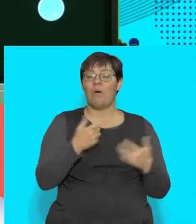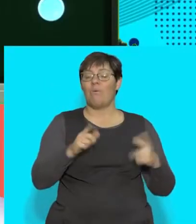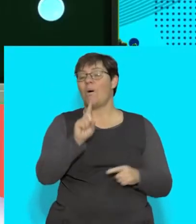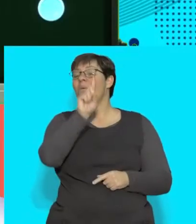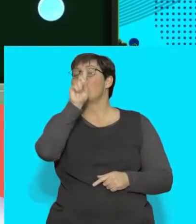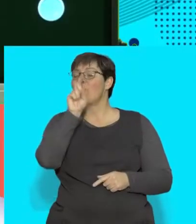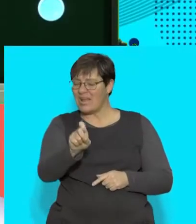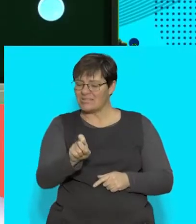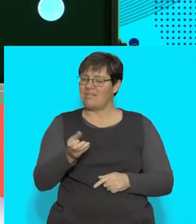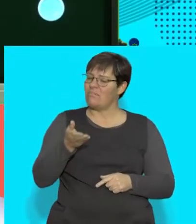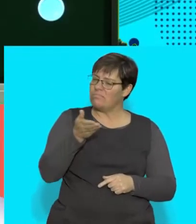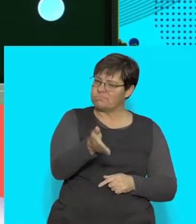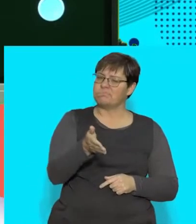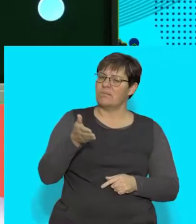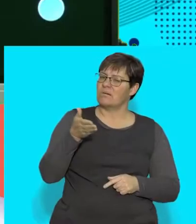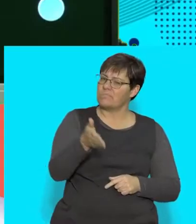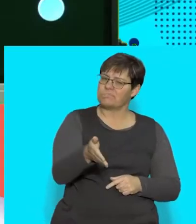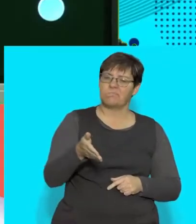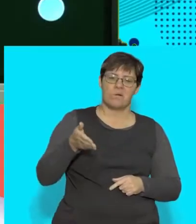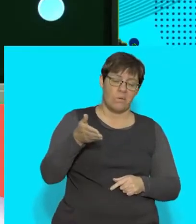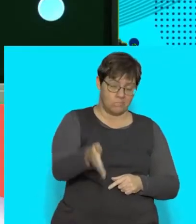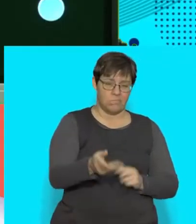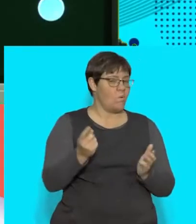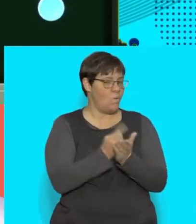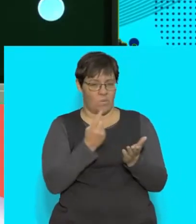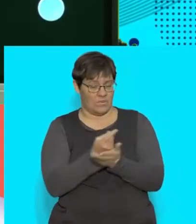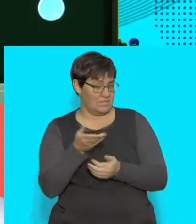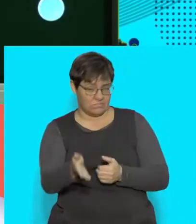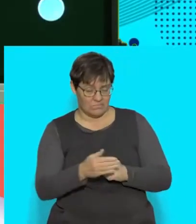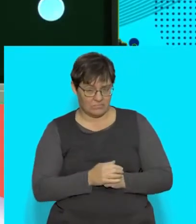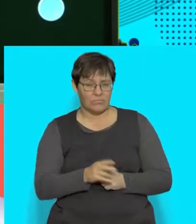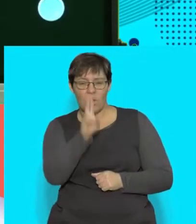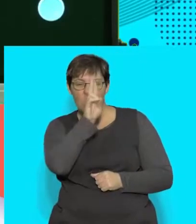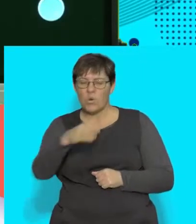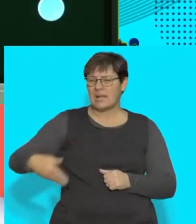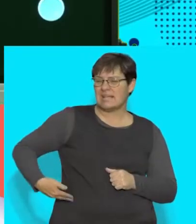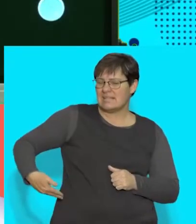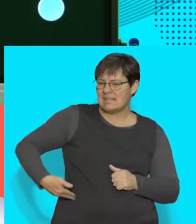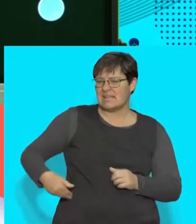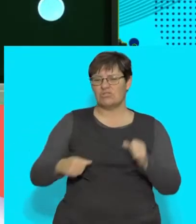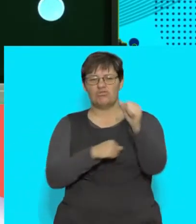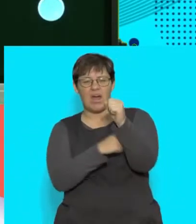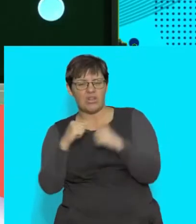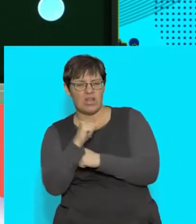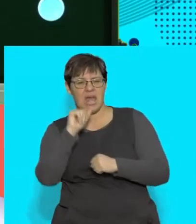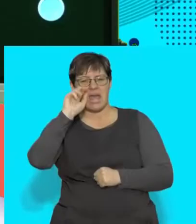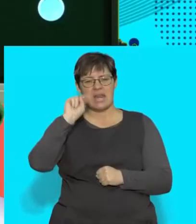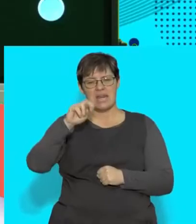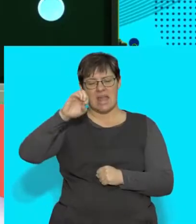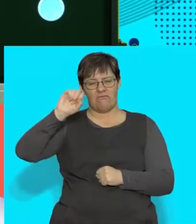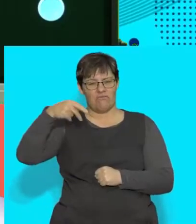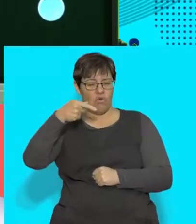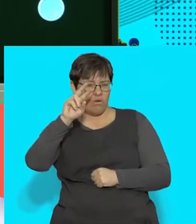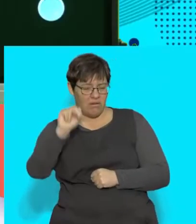this process of glomerular filtration is a question that is asked constantly. Right? When we look